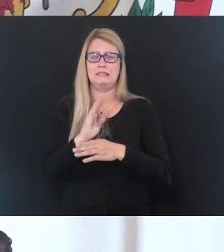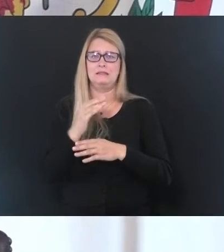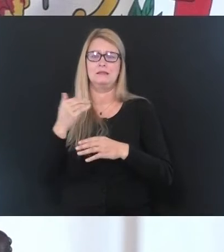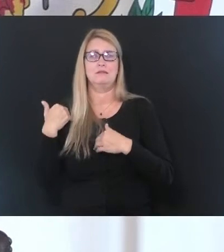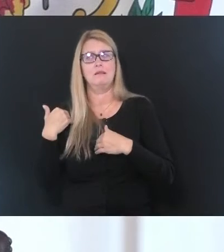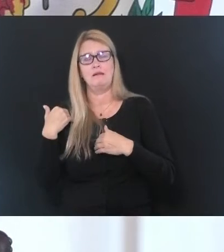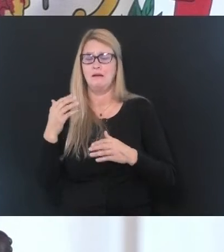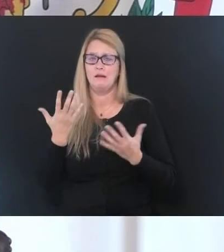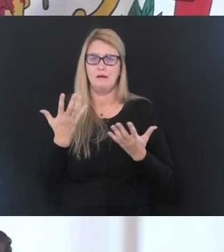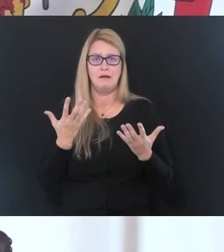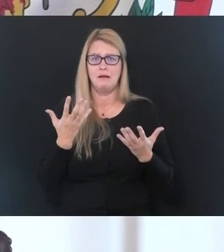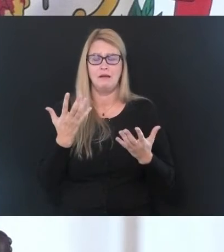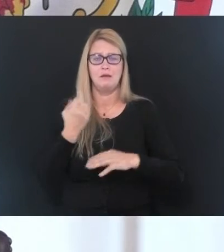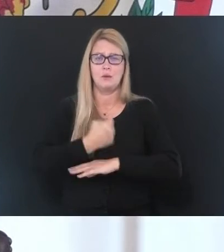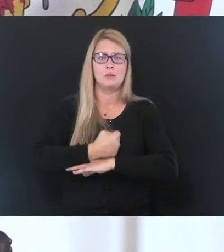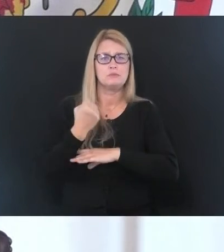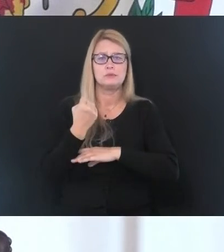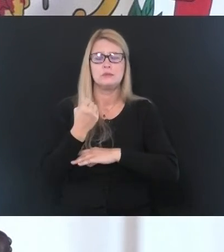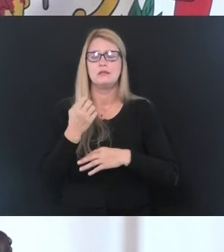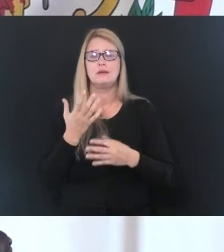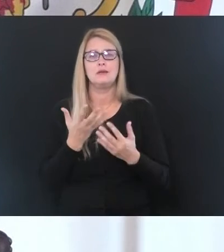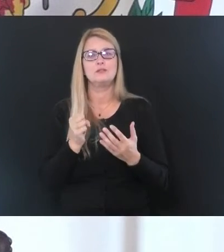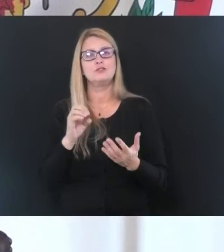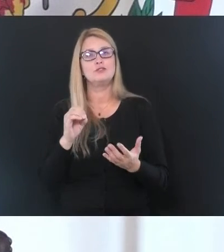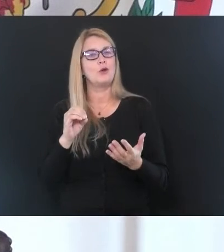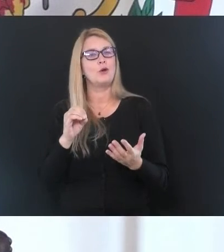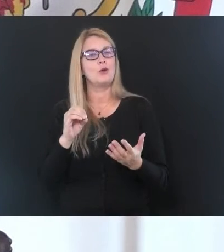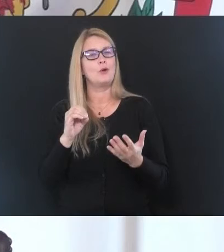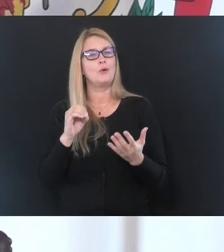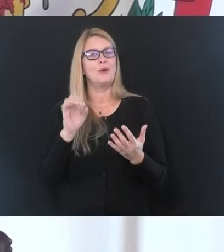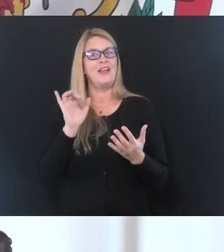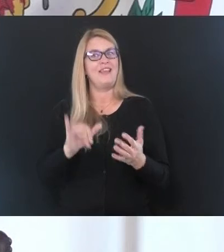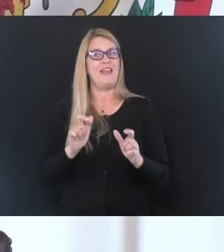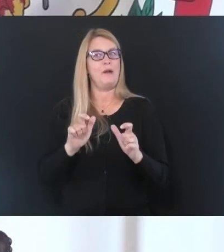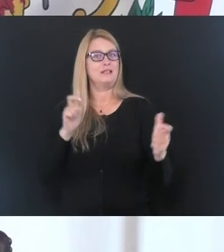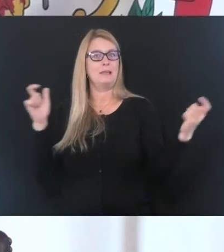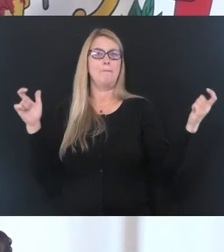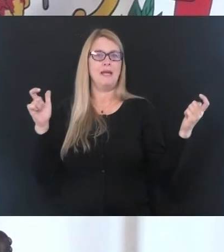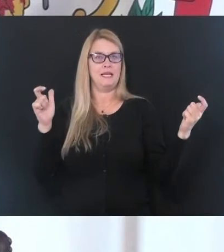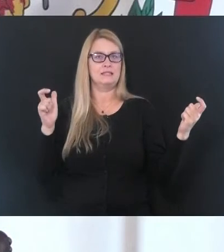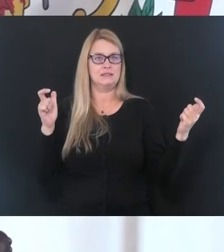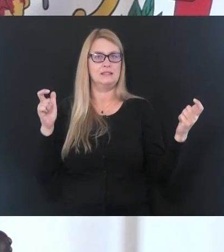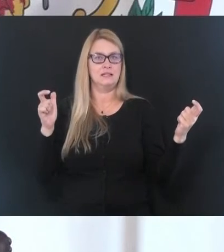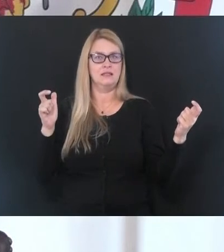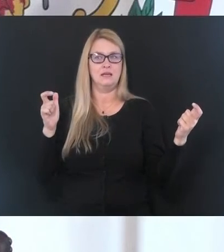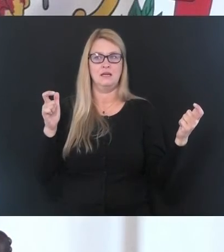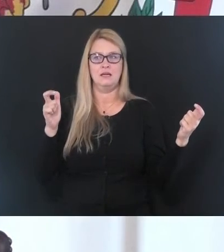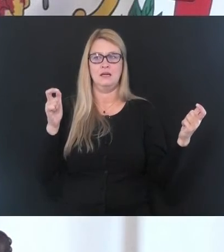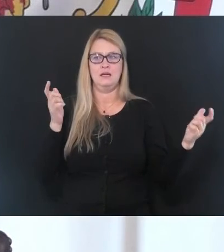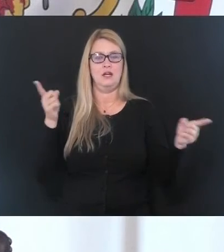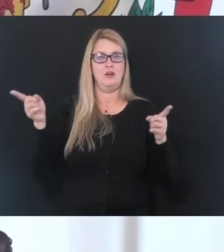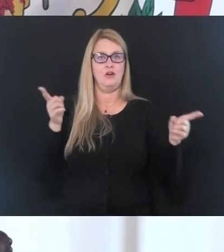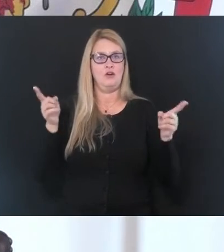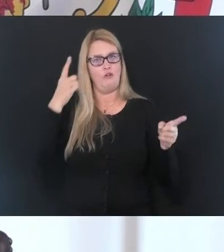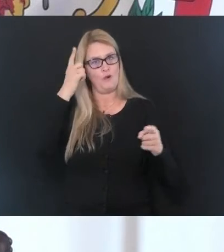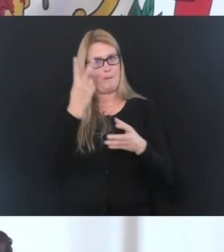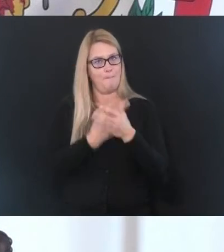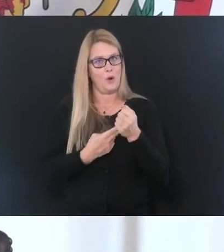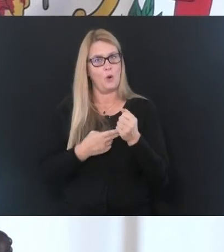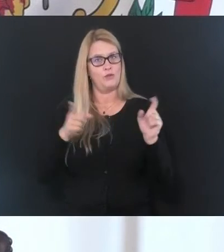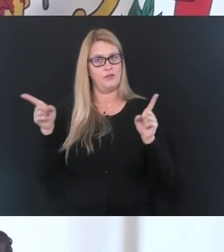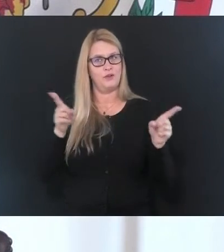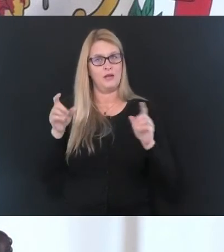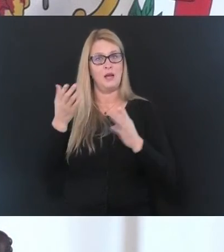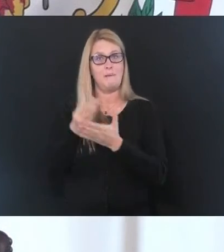But nevertheless, I think that was the big holdout from the Republican side, and the big holdout from the Democrat side was money to